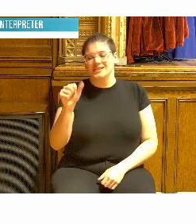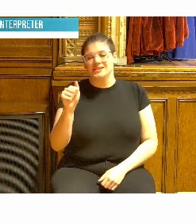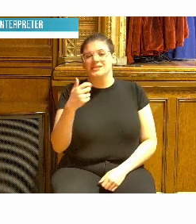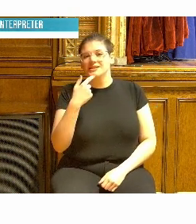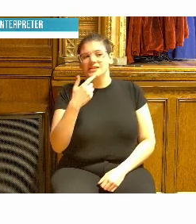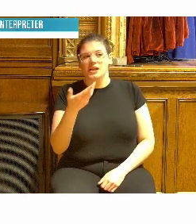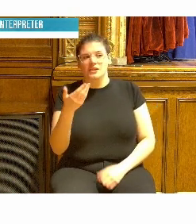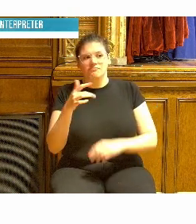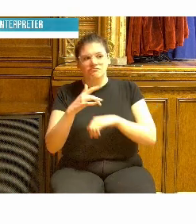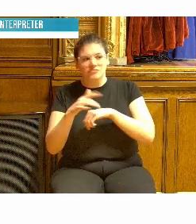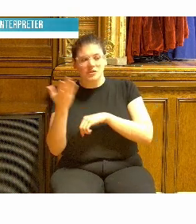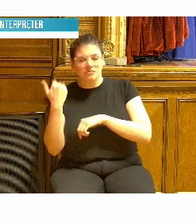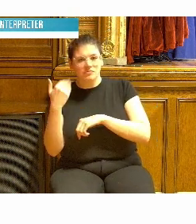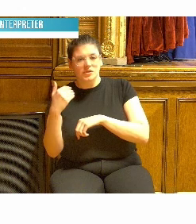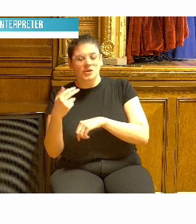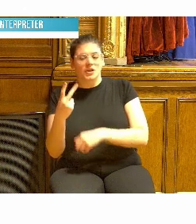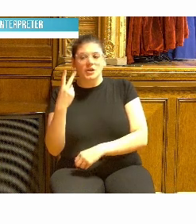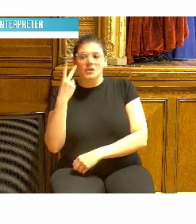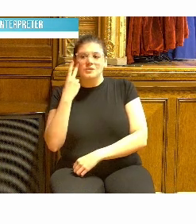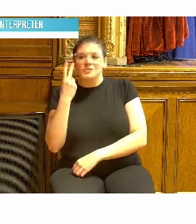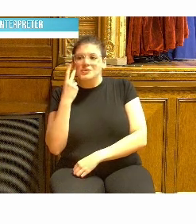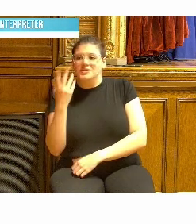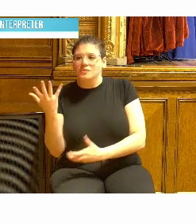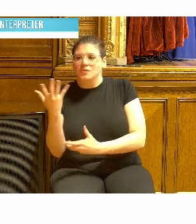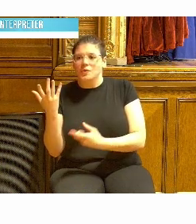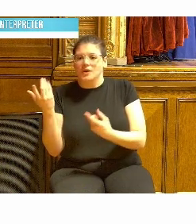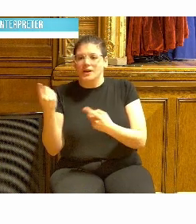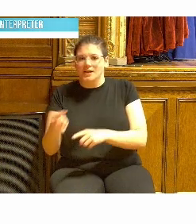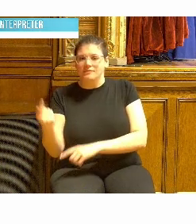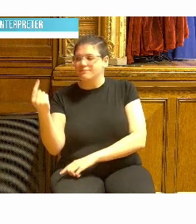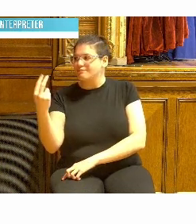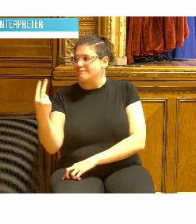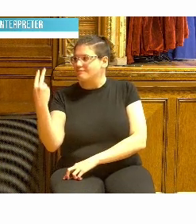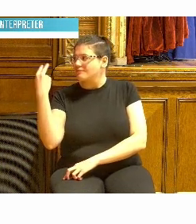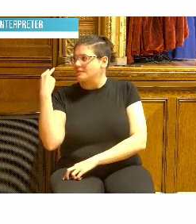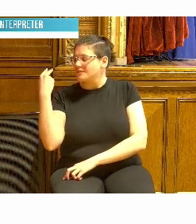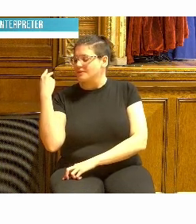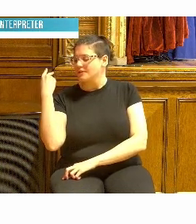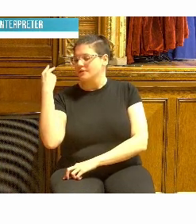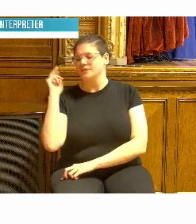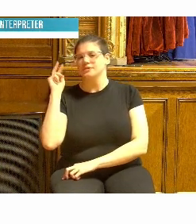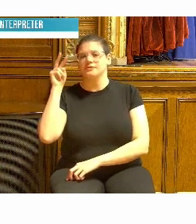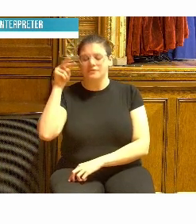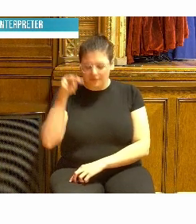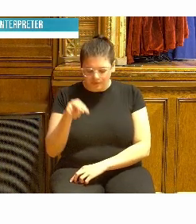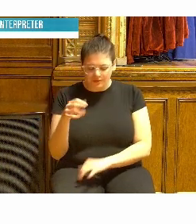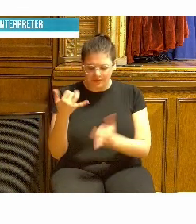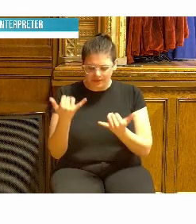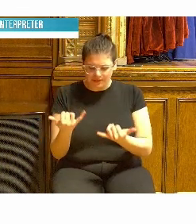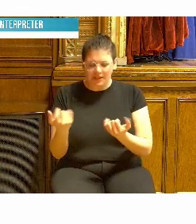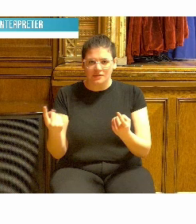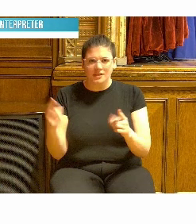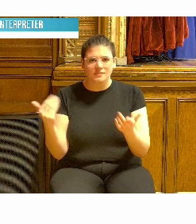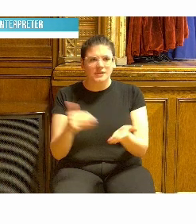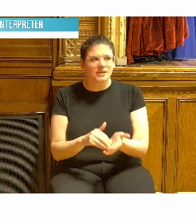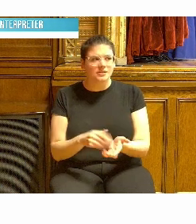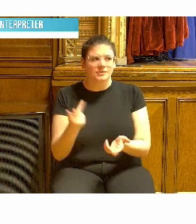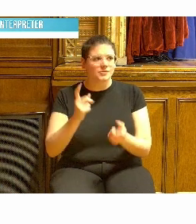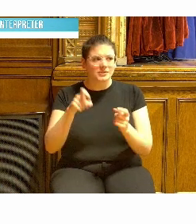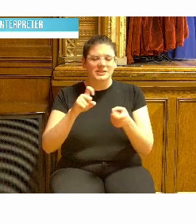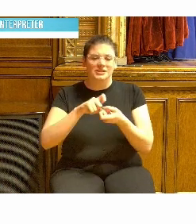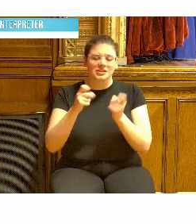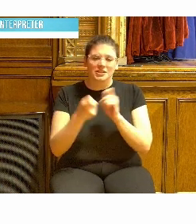in the past, we see it now, and we need to change that. Thank you. We thank you,